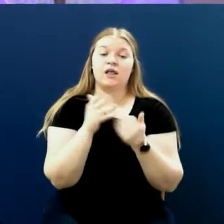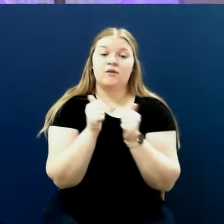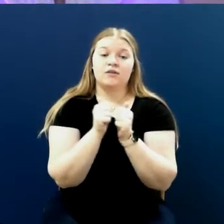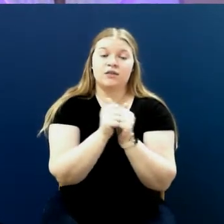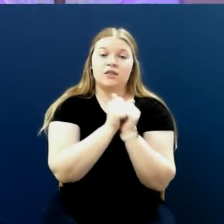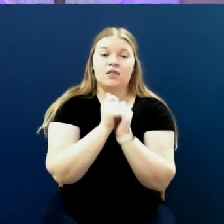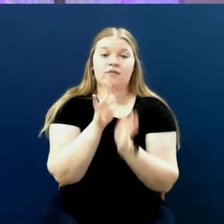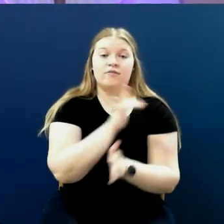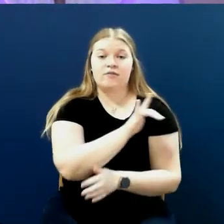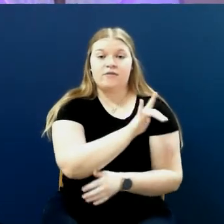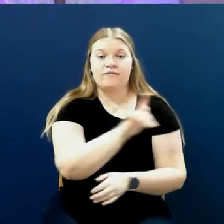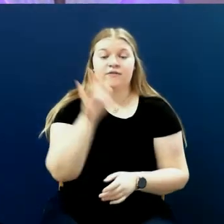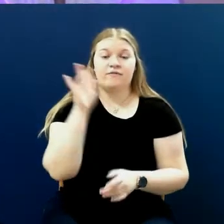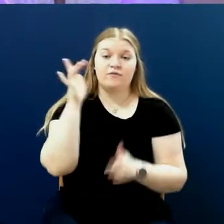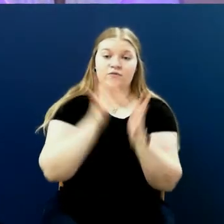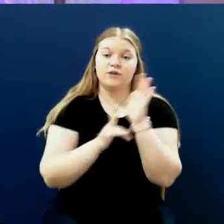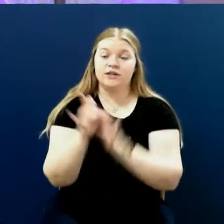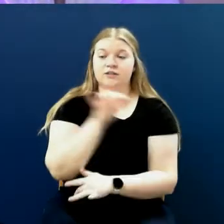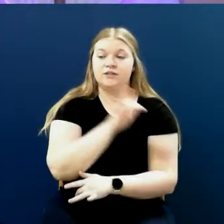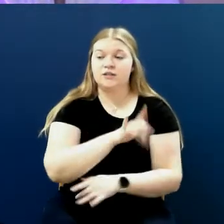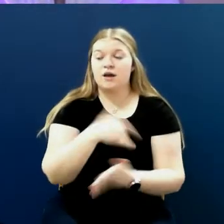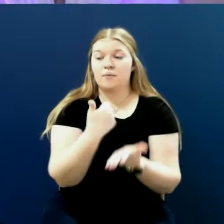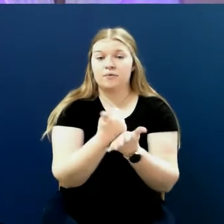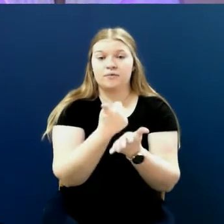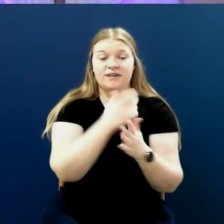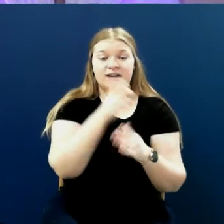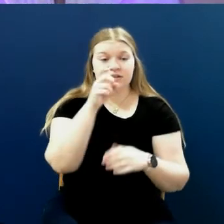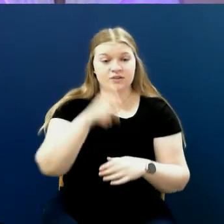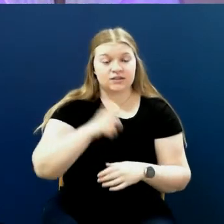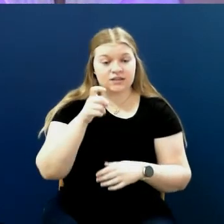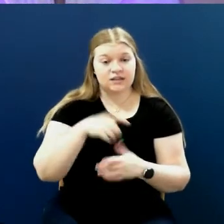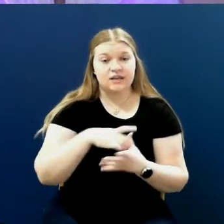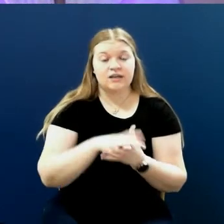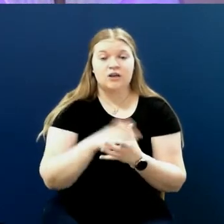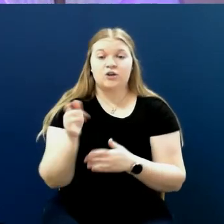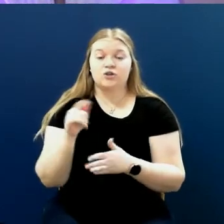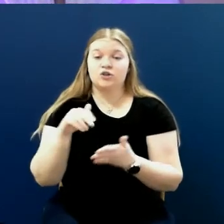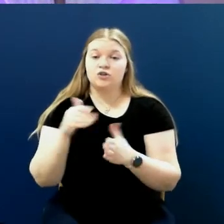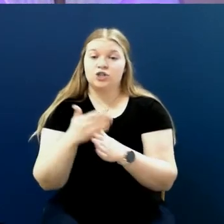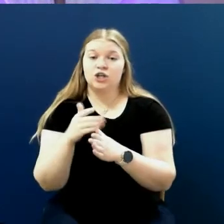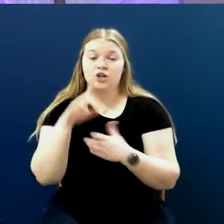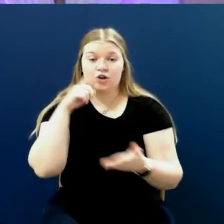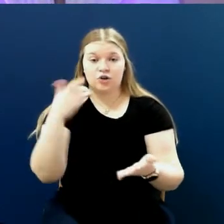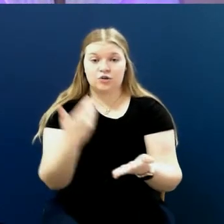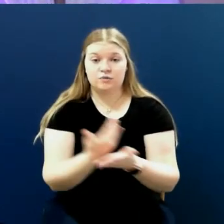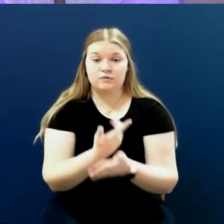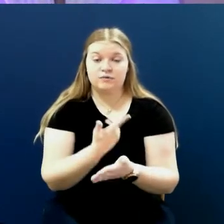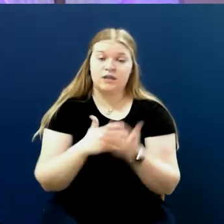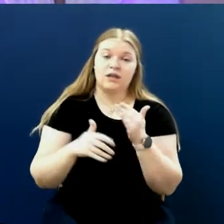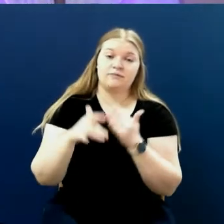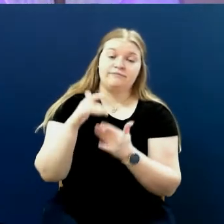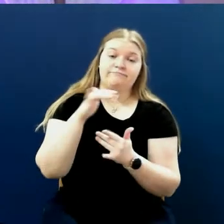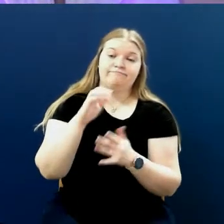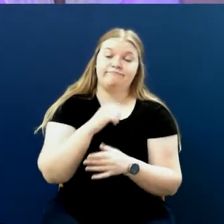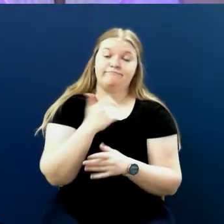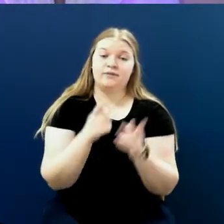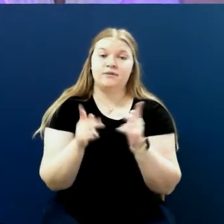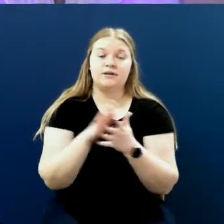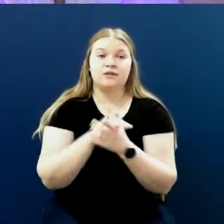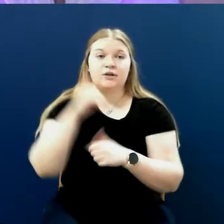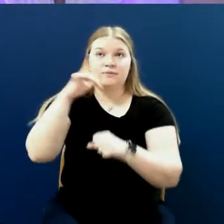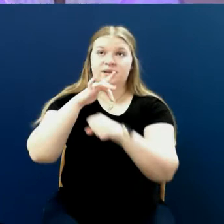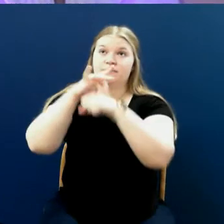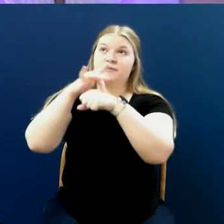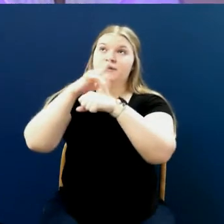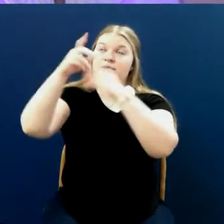to minister to practical needs, and also to share the gospel with others. So set your mind on the things which